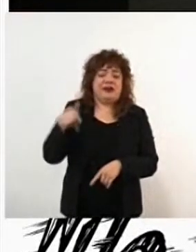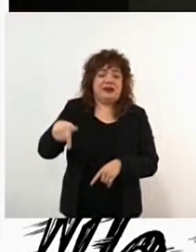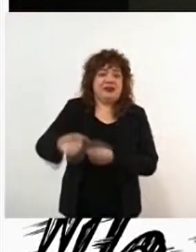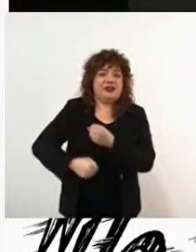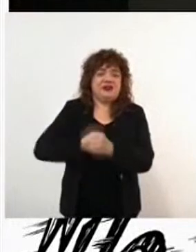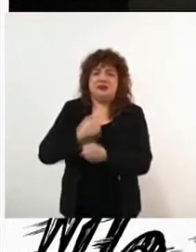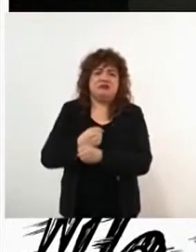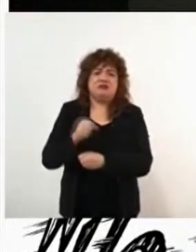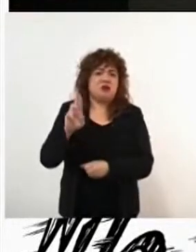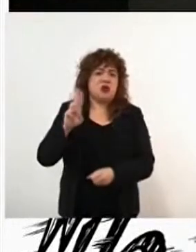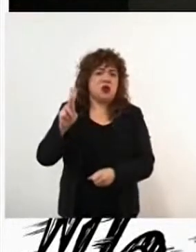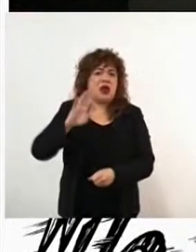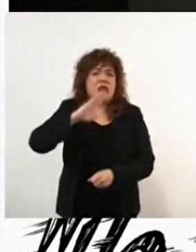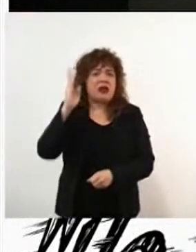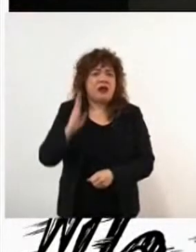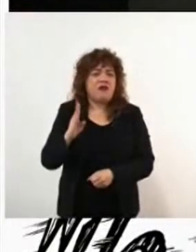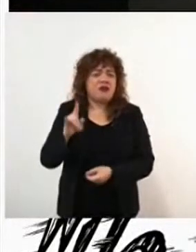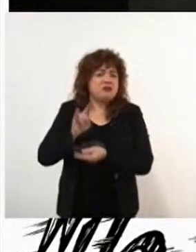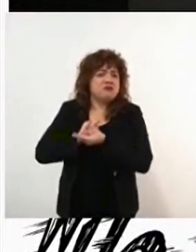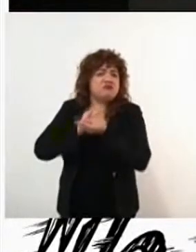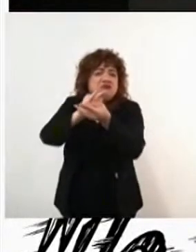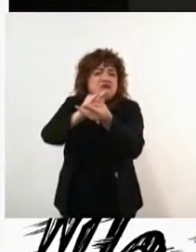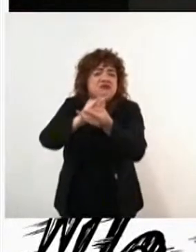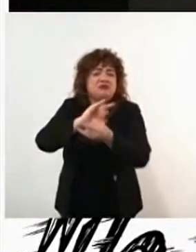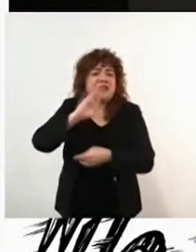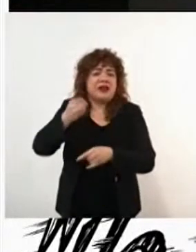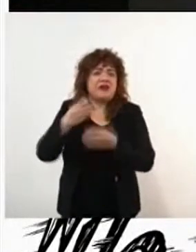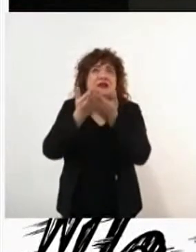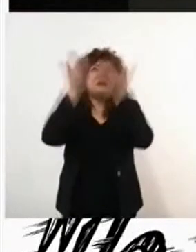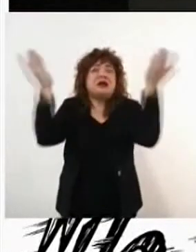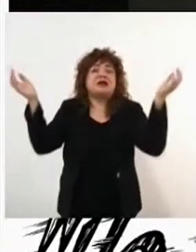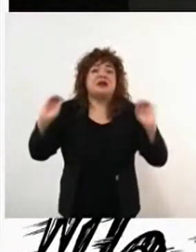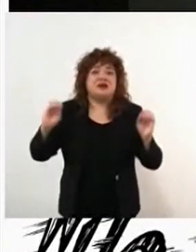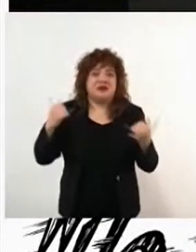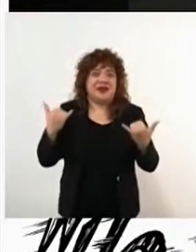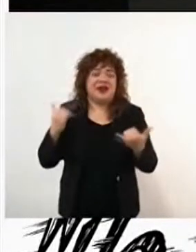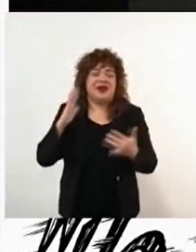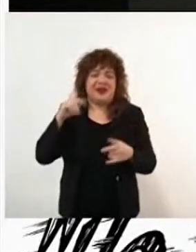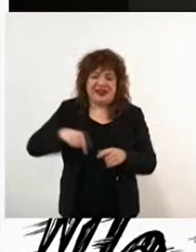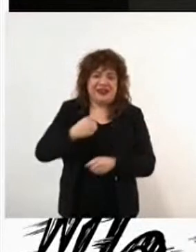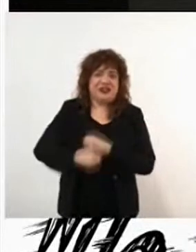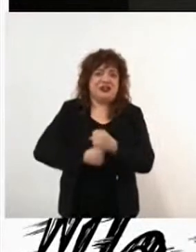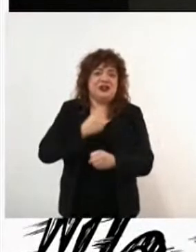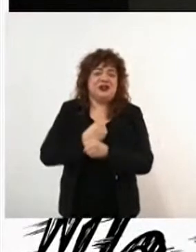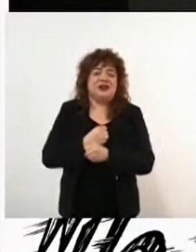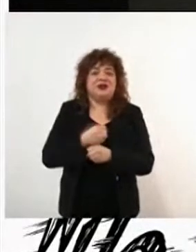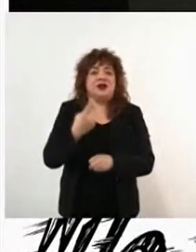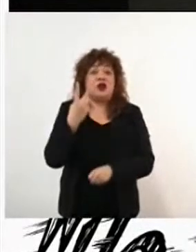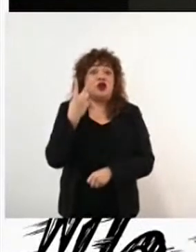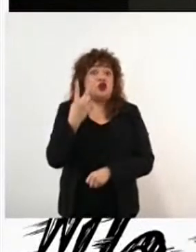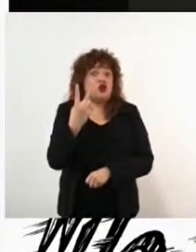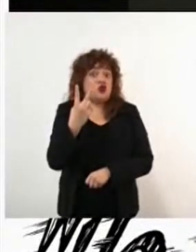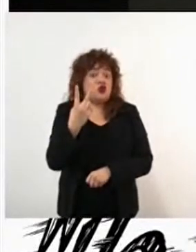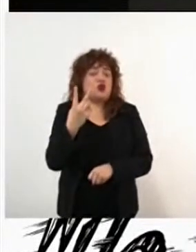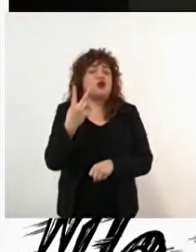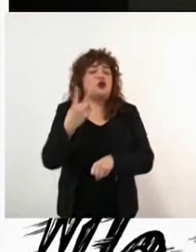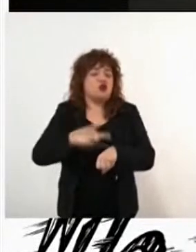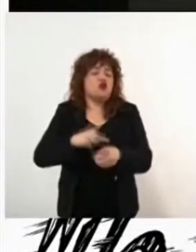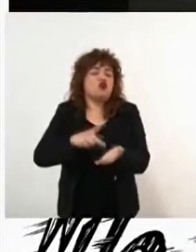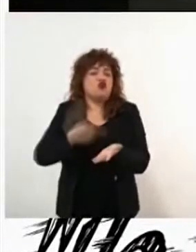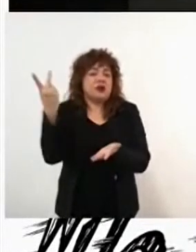up its own satellites. Now, I think this year there will be two flights from the